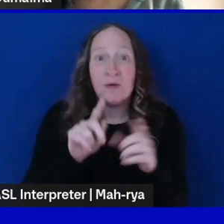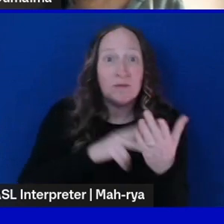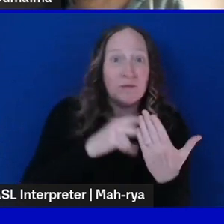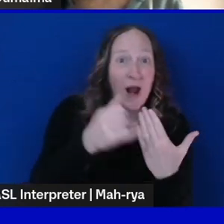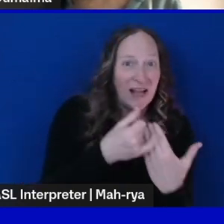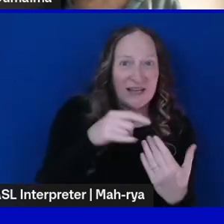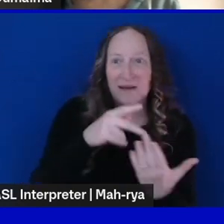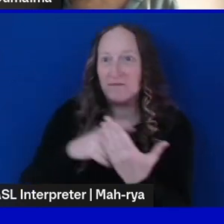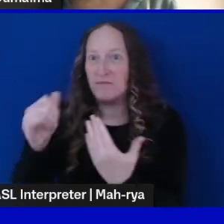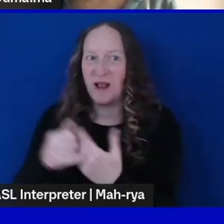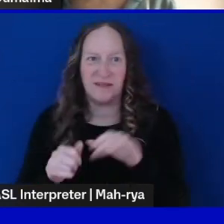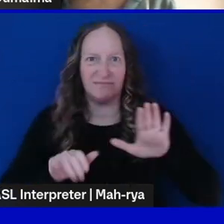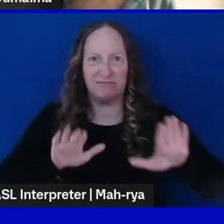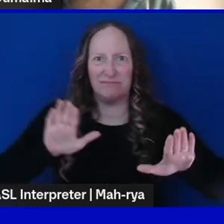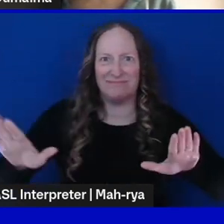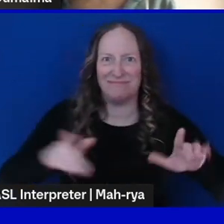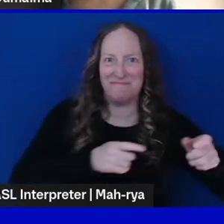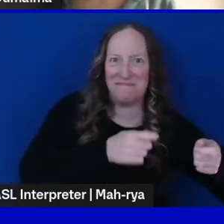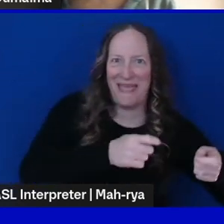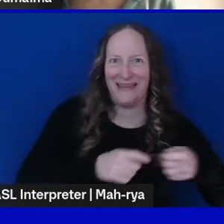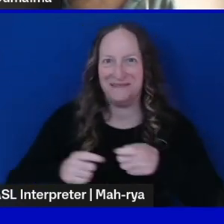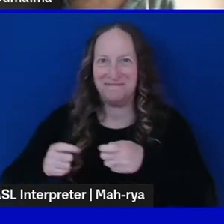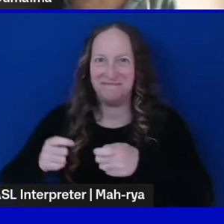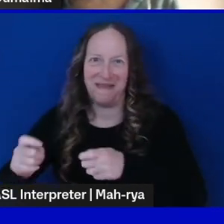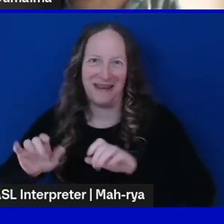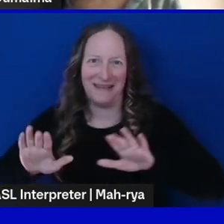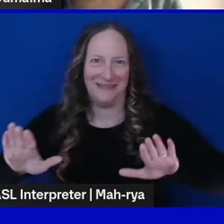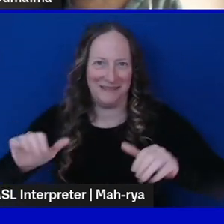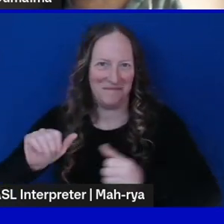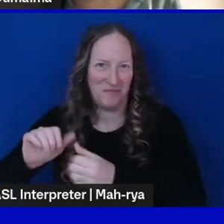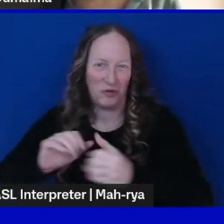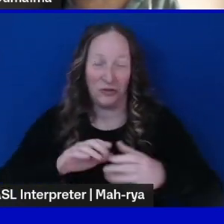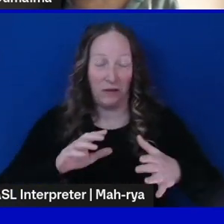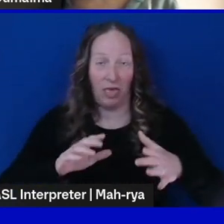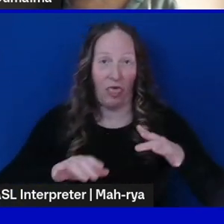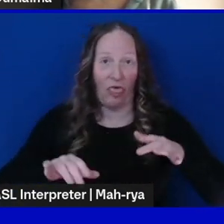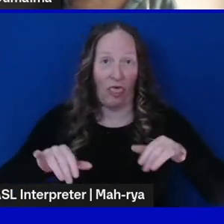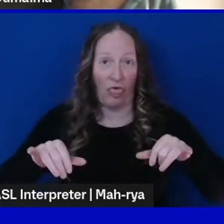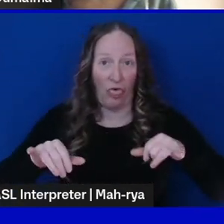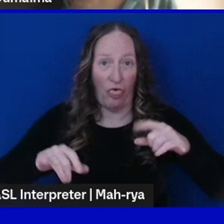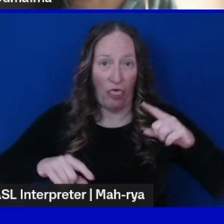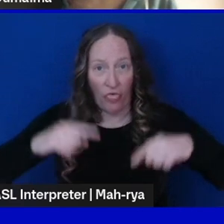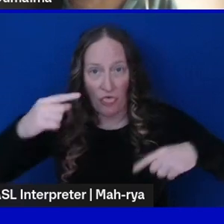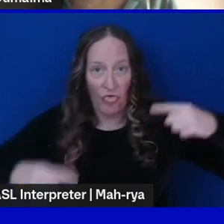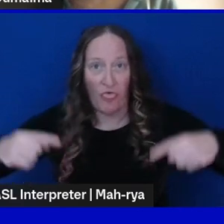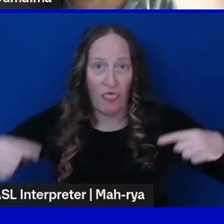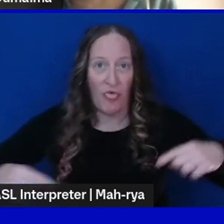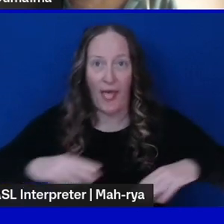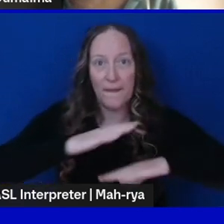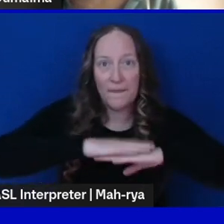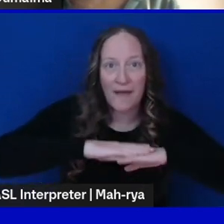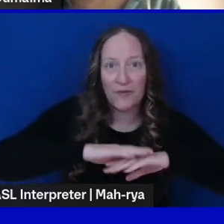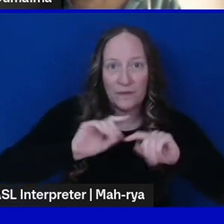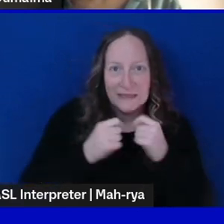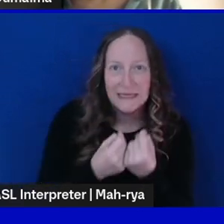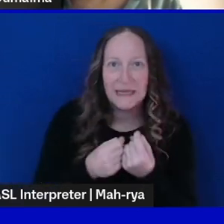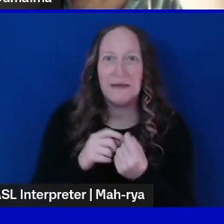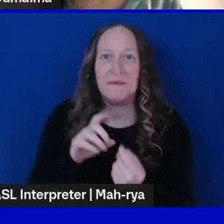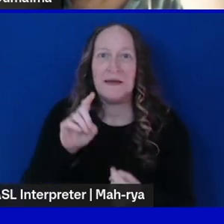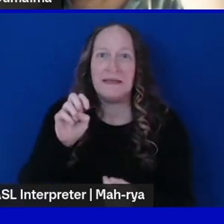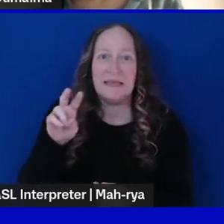when each project or team manages secret differently, inconsistencies arise, and the platform teams or DevOps engineers